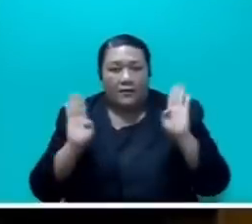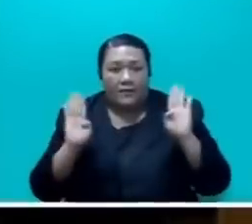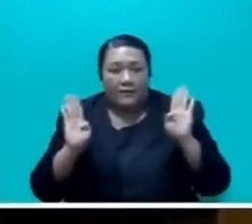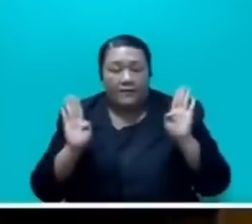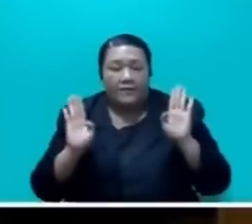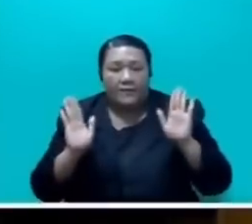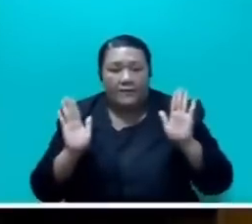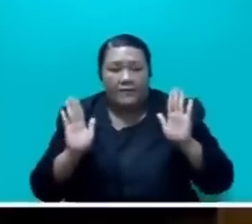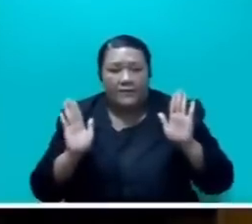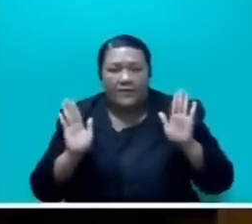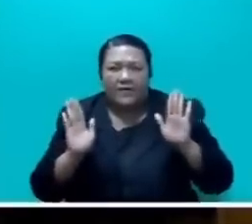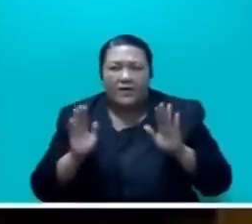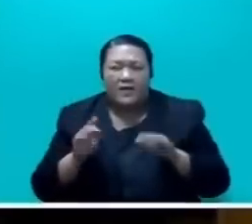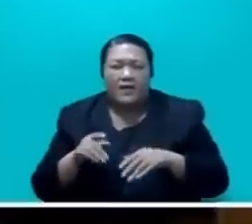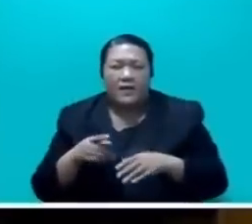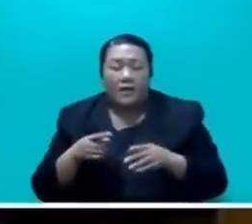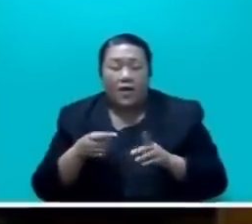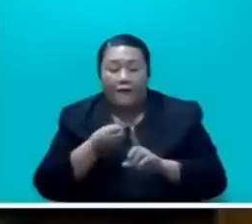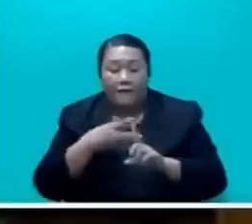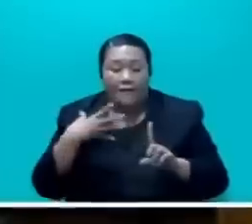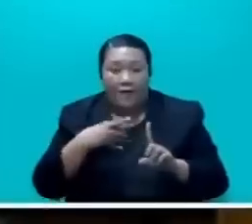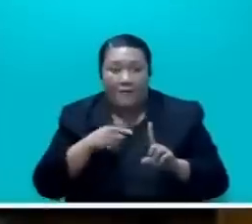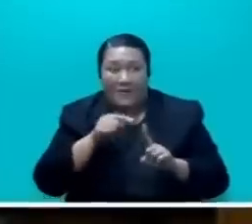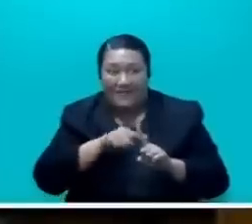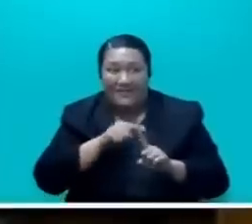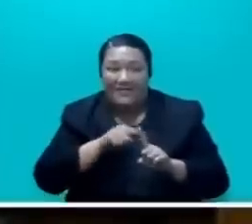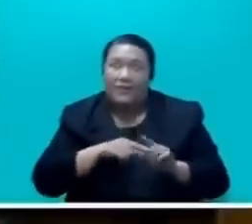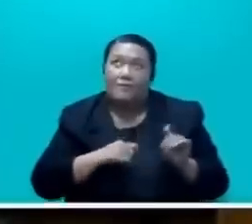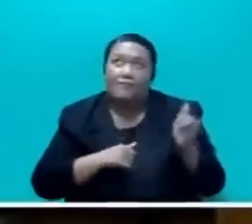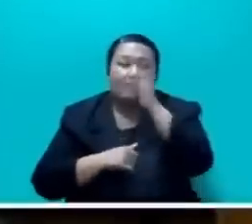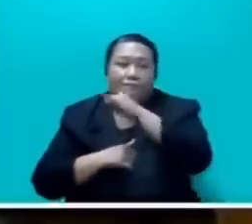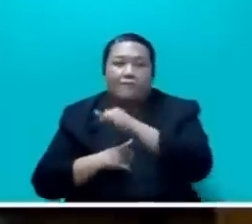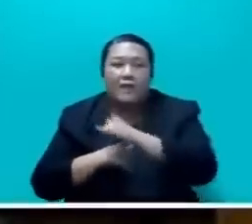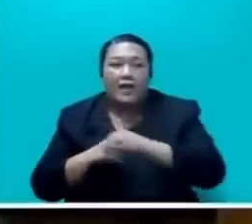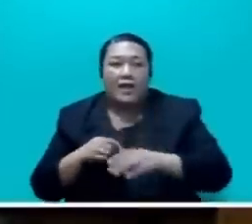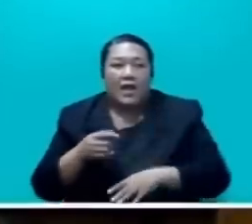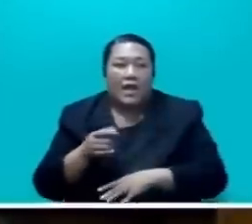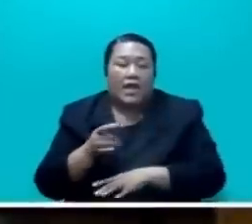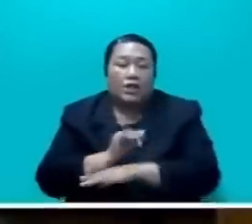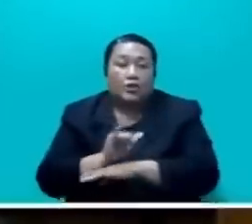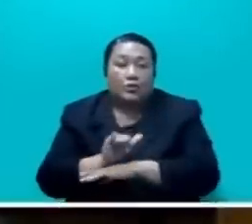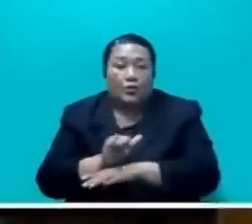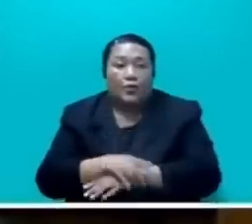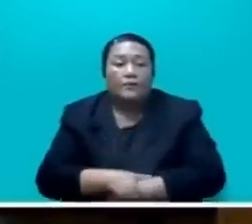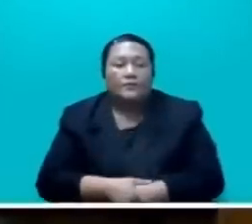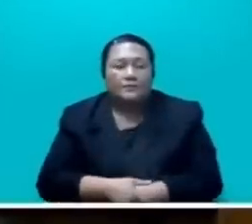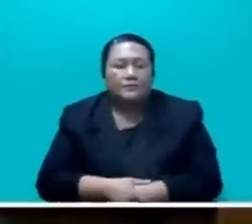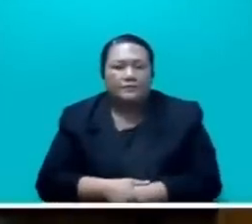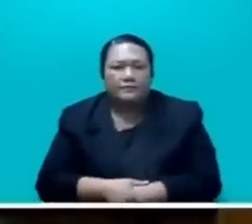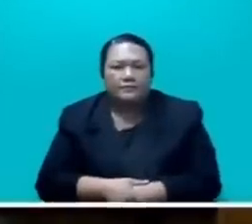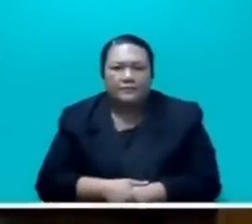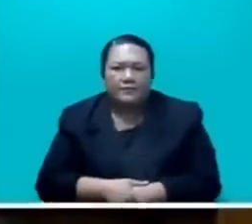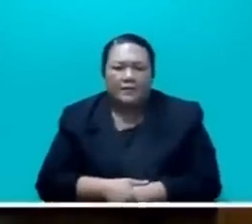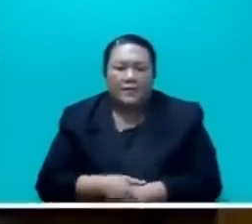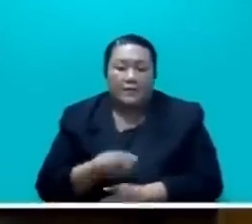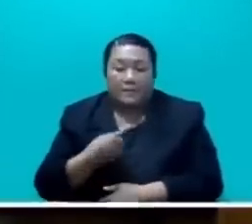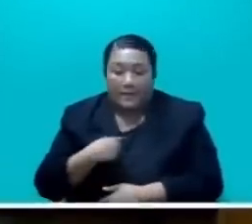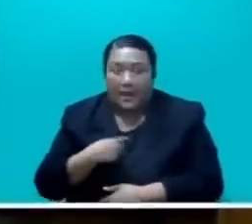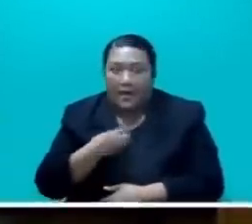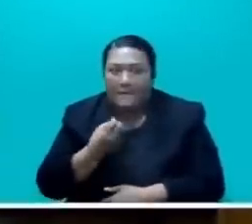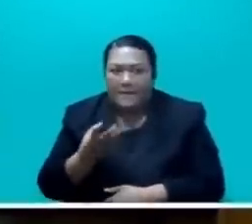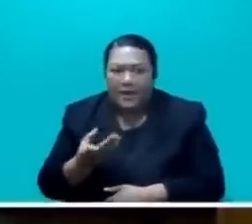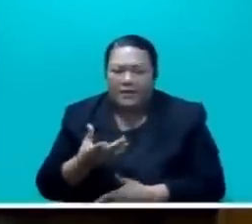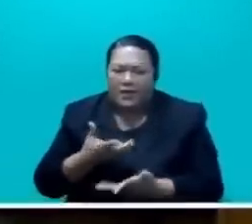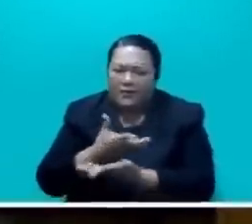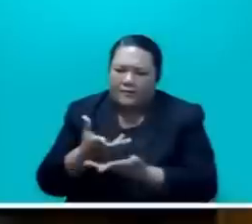back to New York. And I told him about the discussion we had outside the